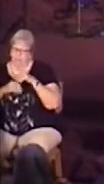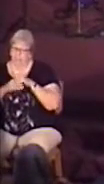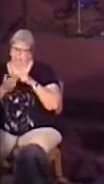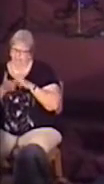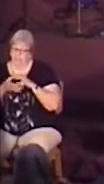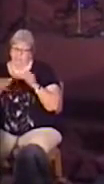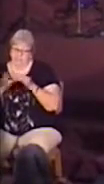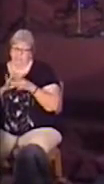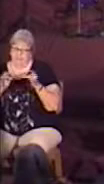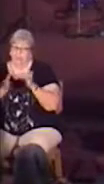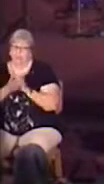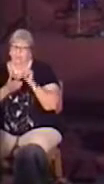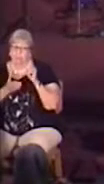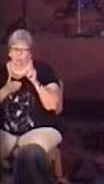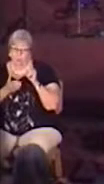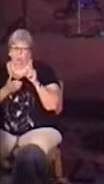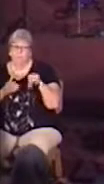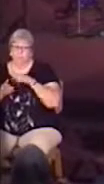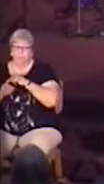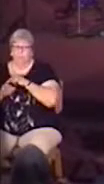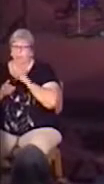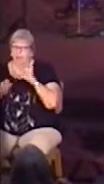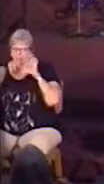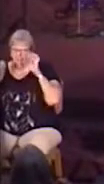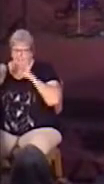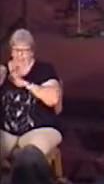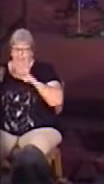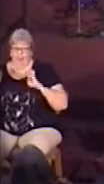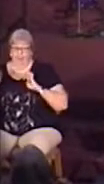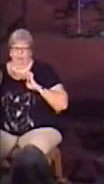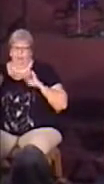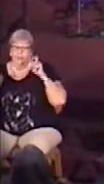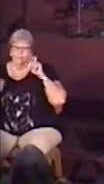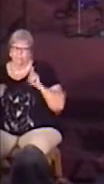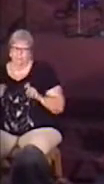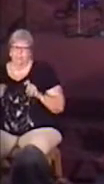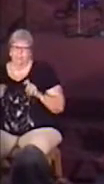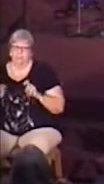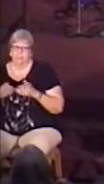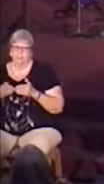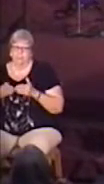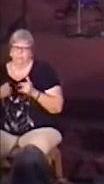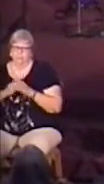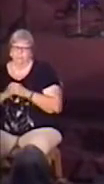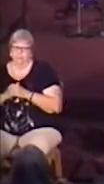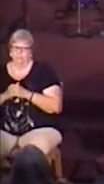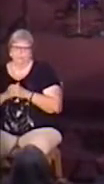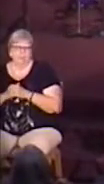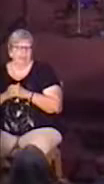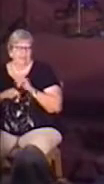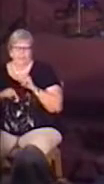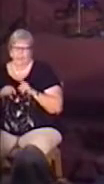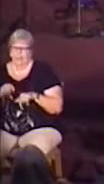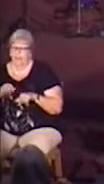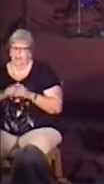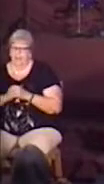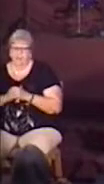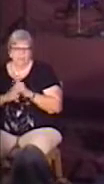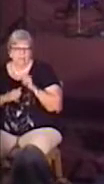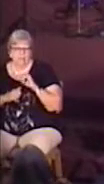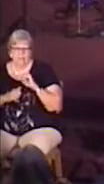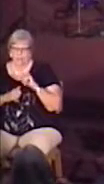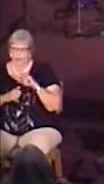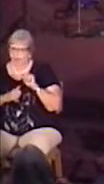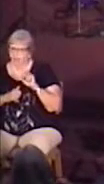of the qualifications of an elder. An elder has to be gentle. He cannot be a tyrant